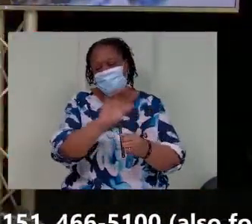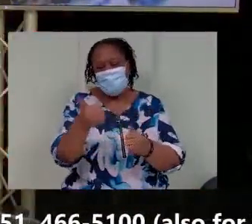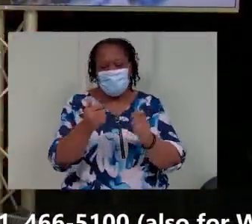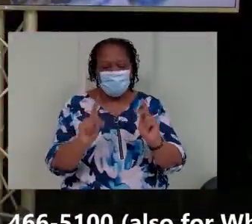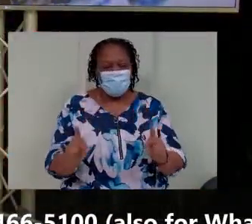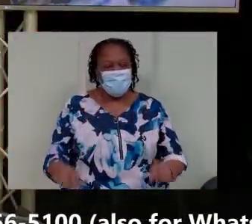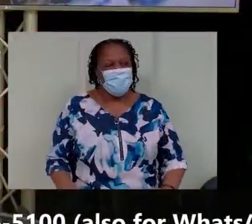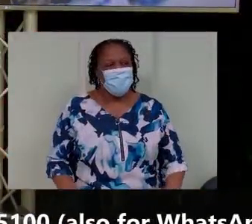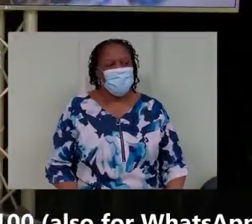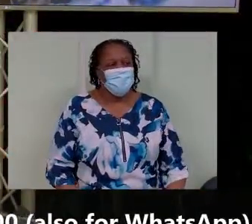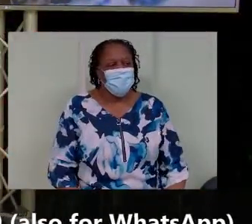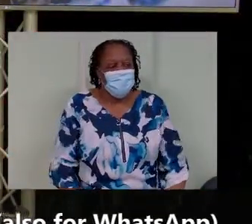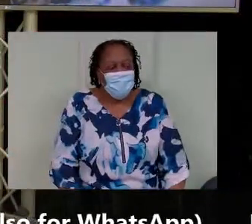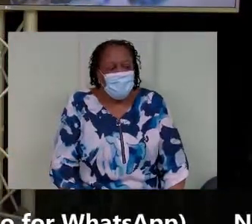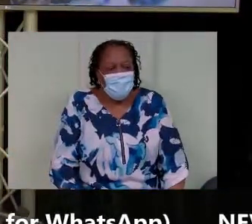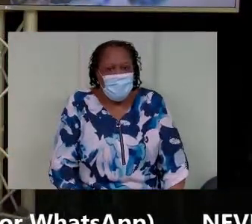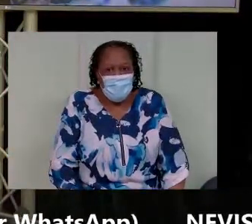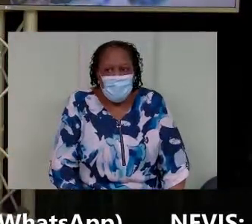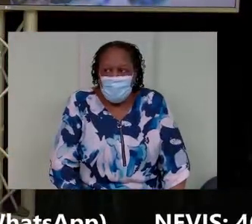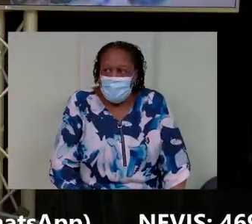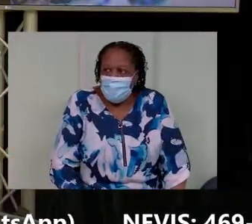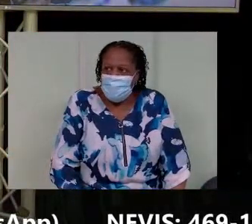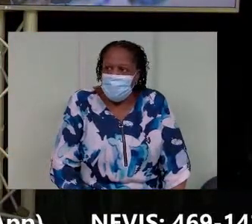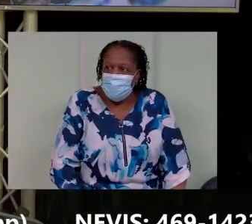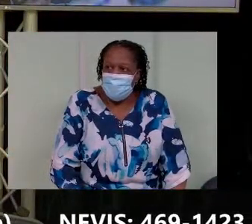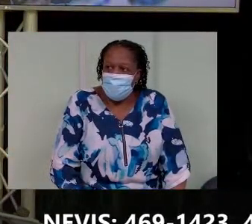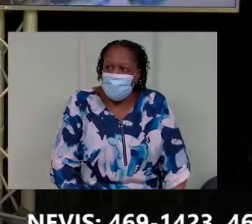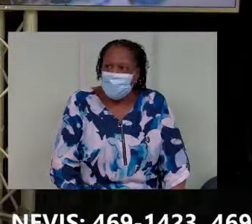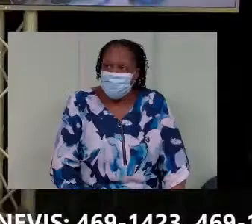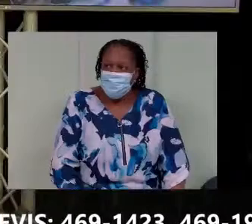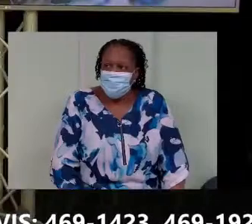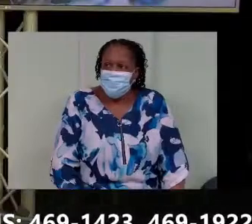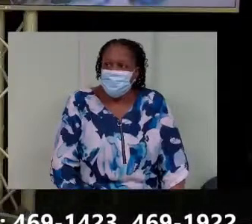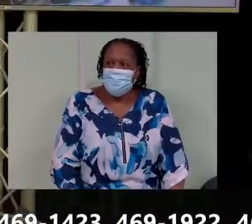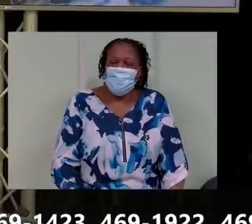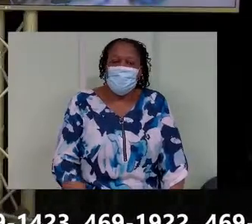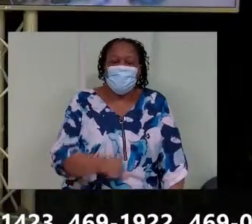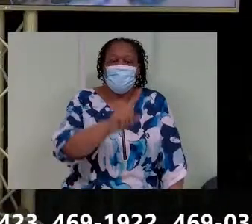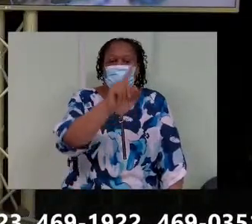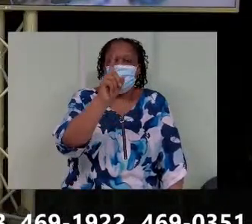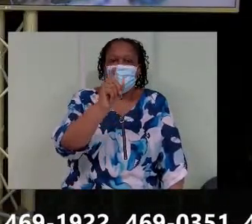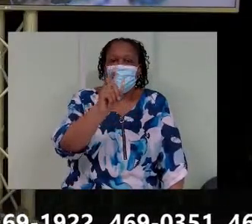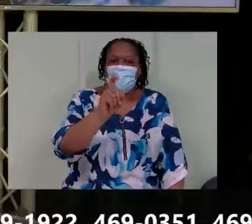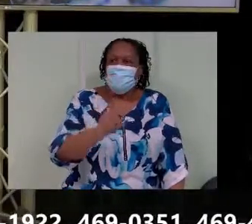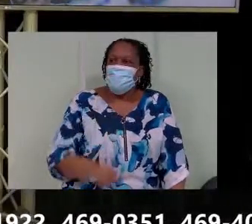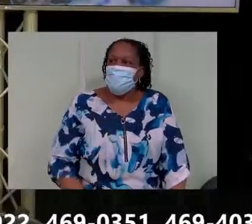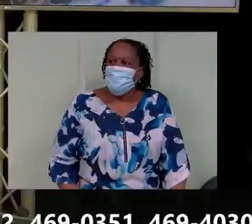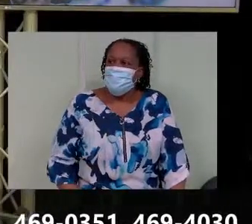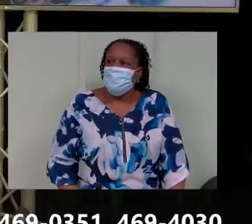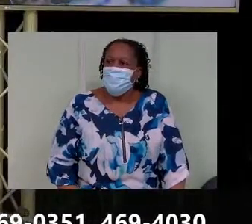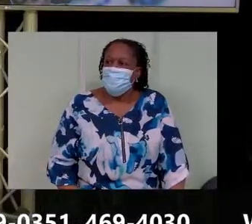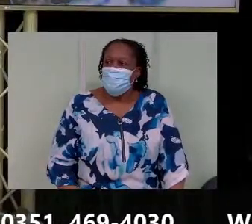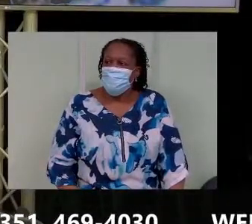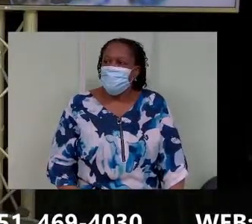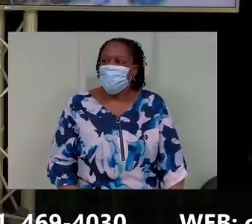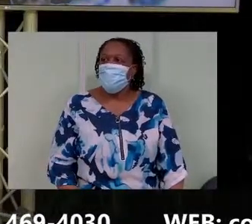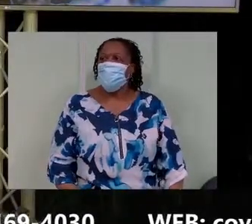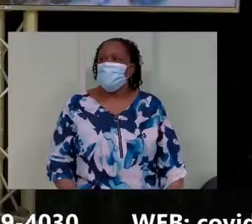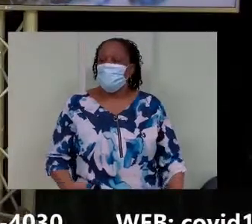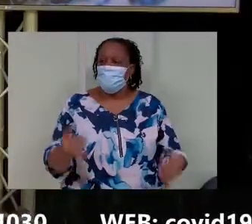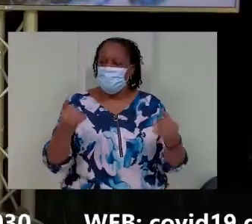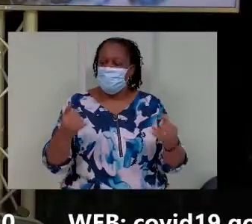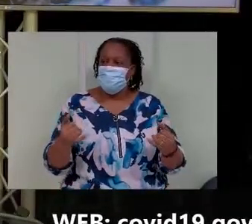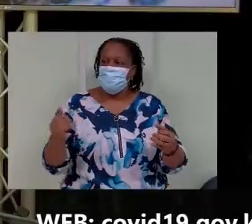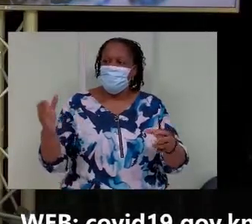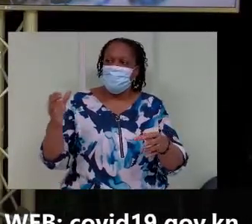Thank you, Dr. Wilkinson. The sixth question. We recently received donations of ventilators from the